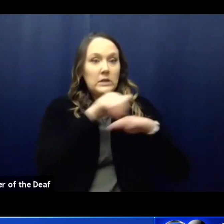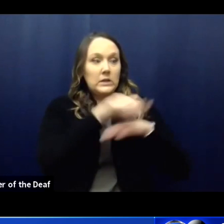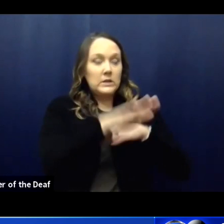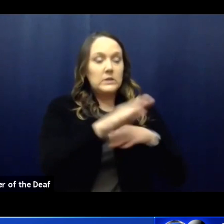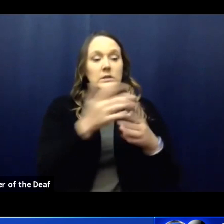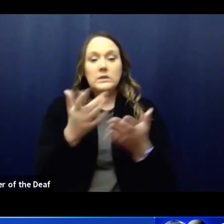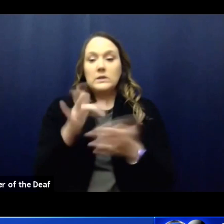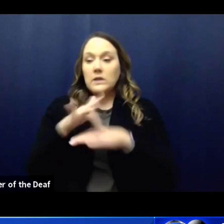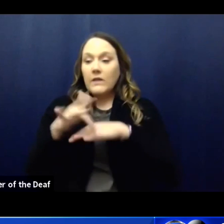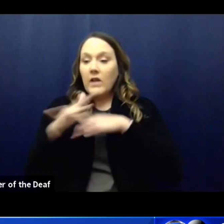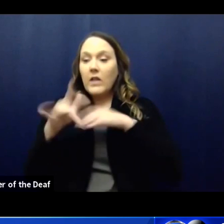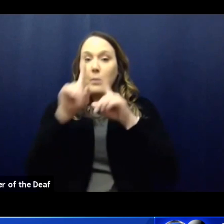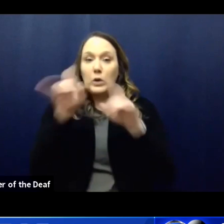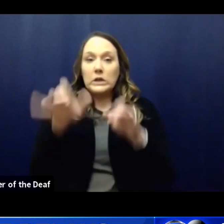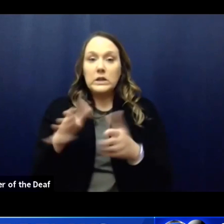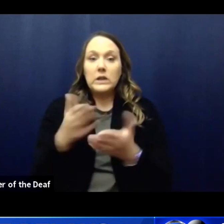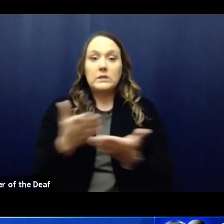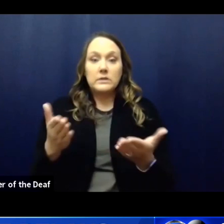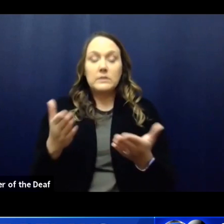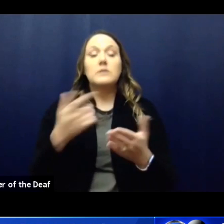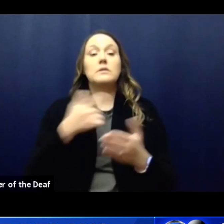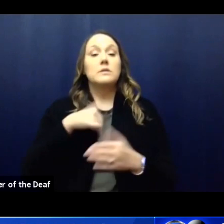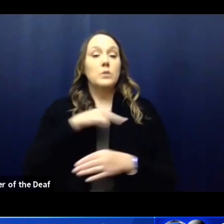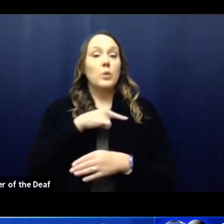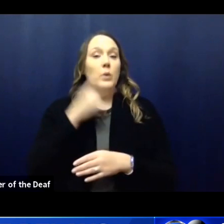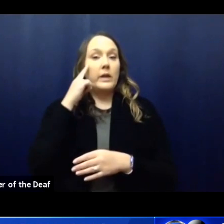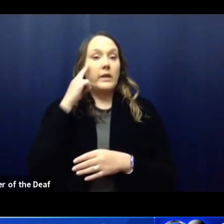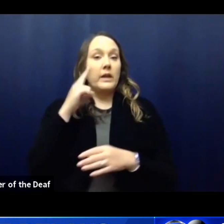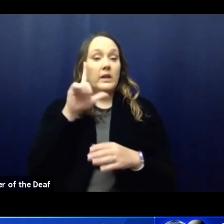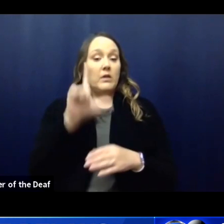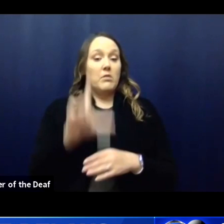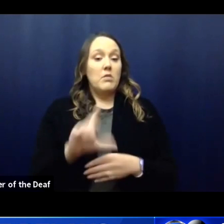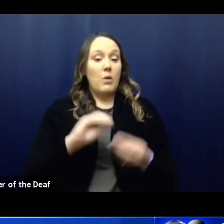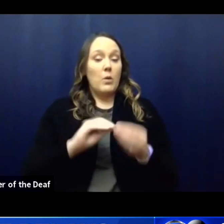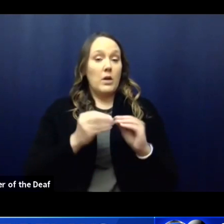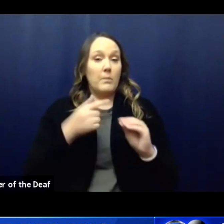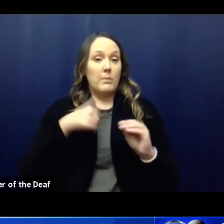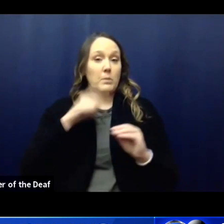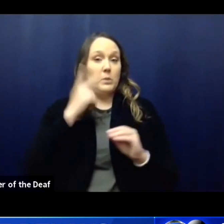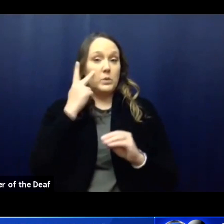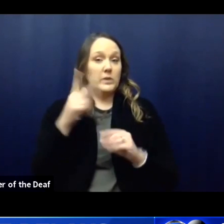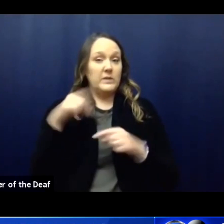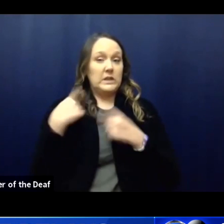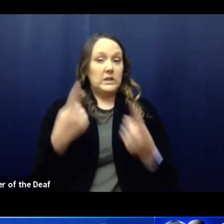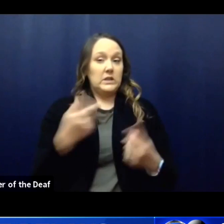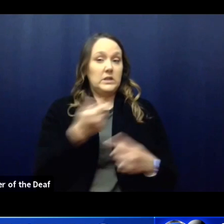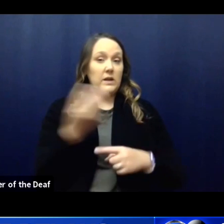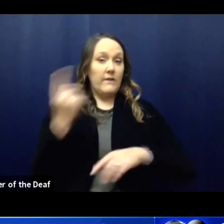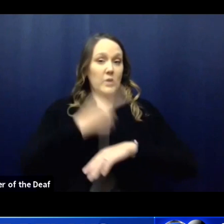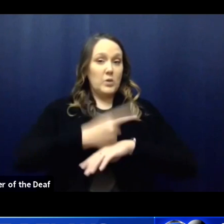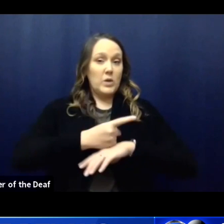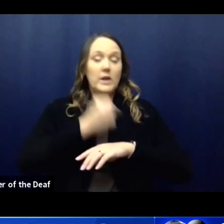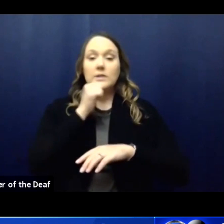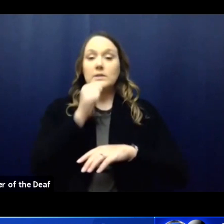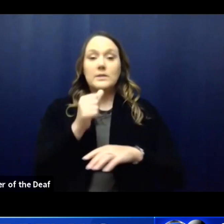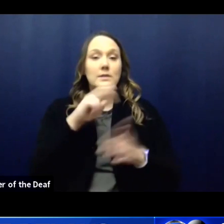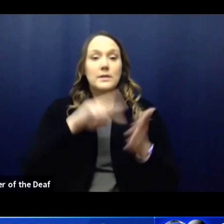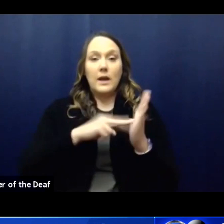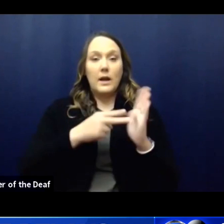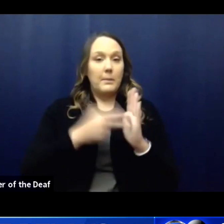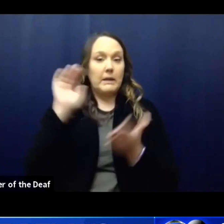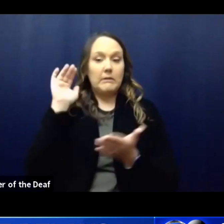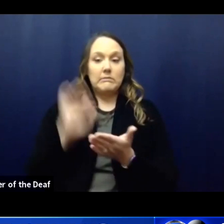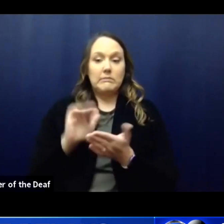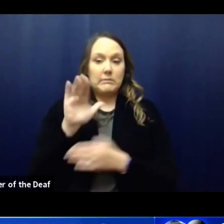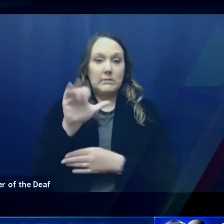supplies. Because of this, we believe the lower numbers we have seen over the past several days are not an indication of fewer new